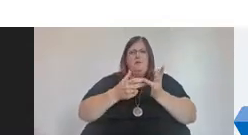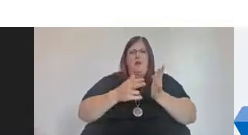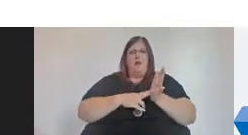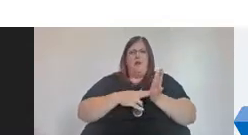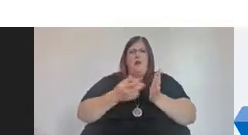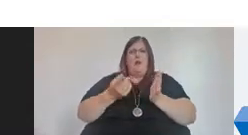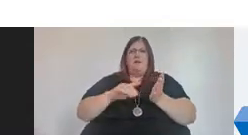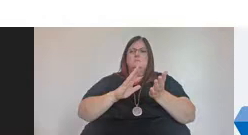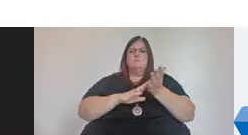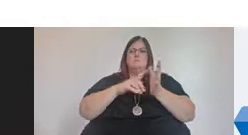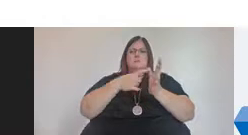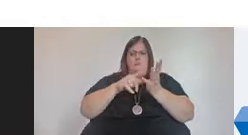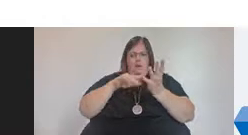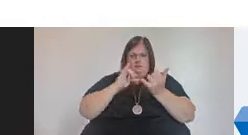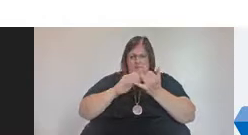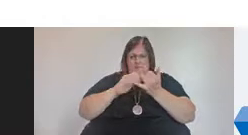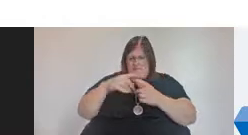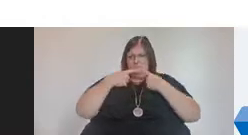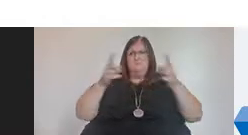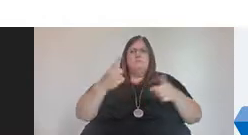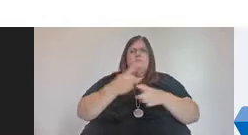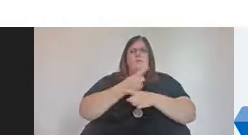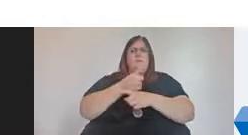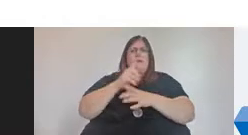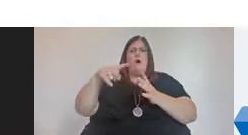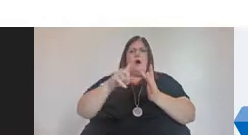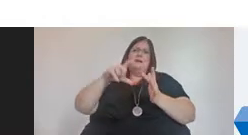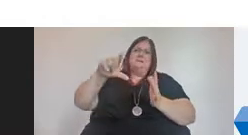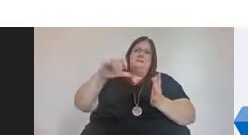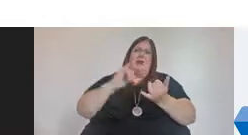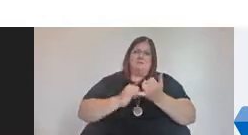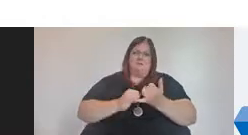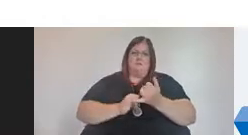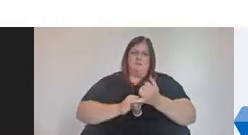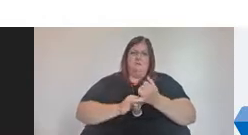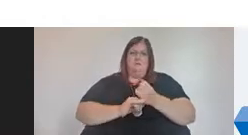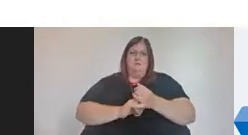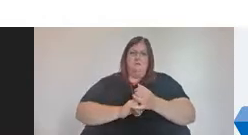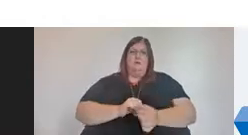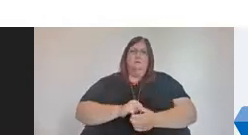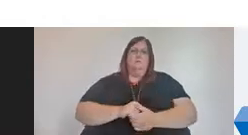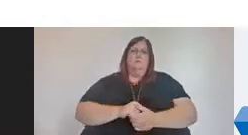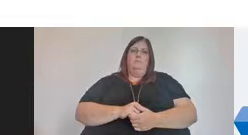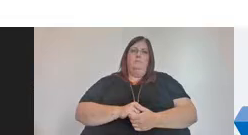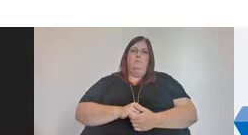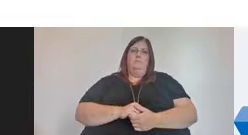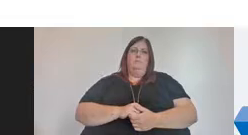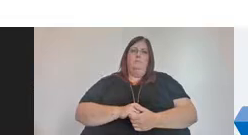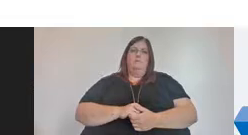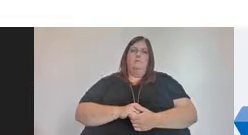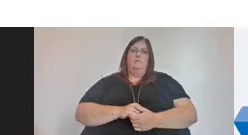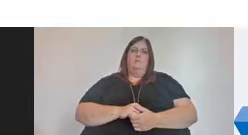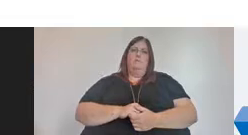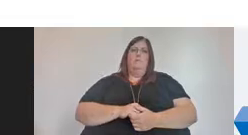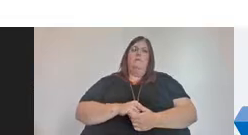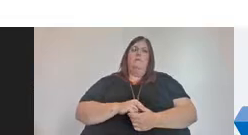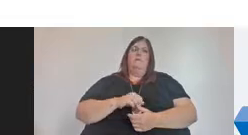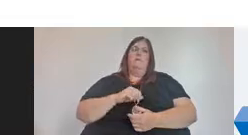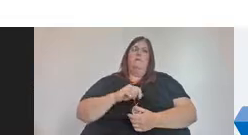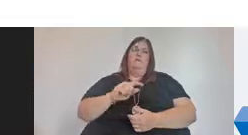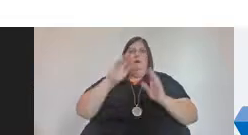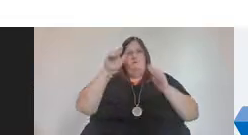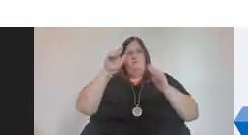that allows. In terms of patient care, as I've mentioned, really the focus of our strategy